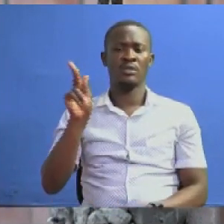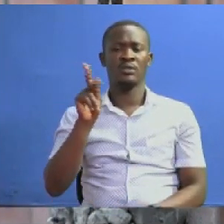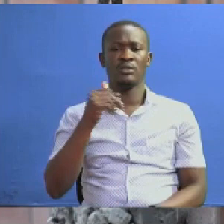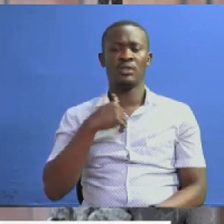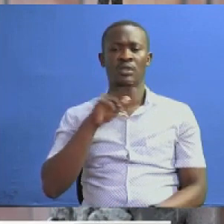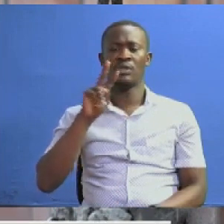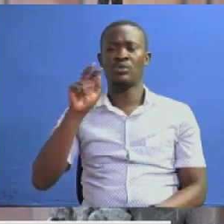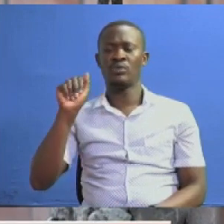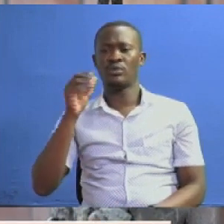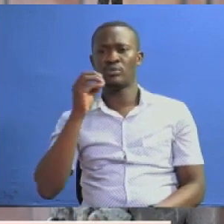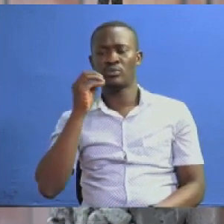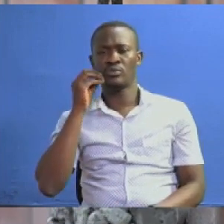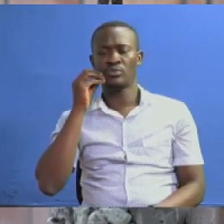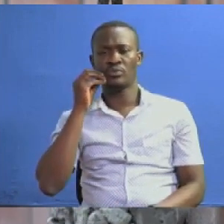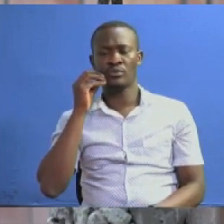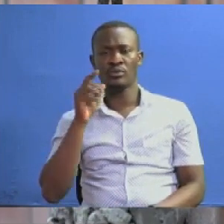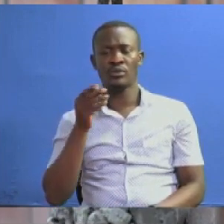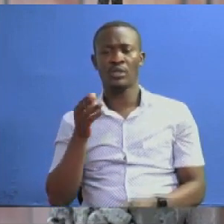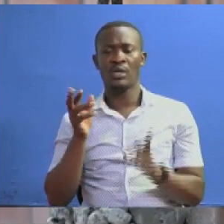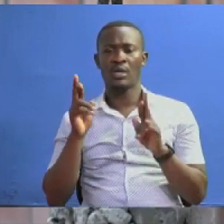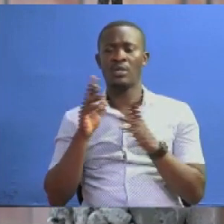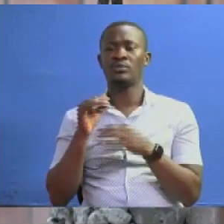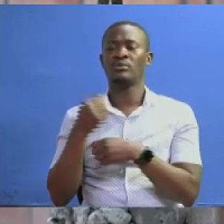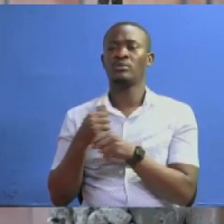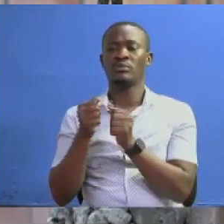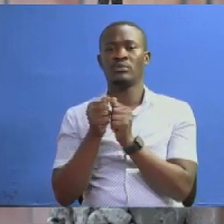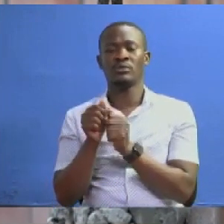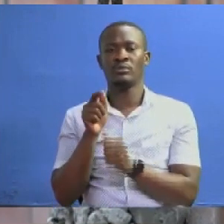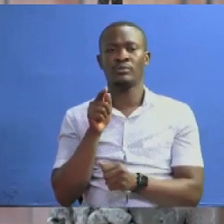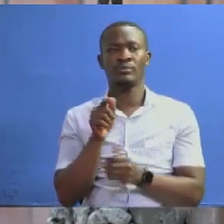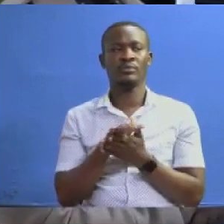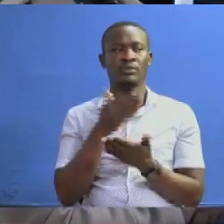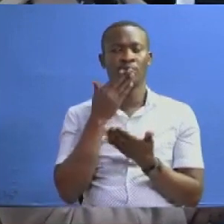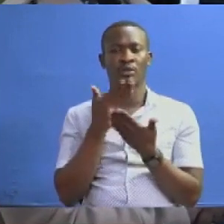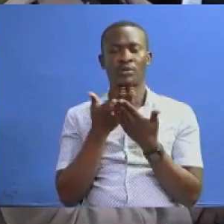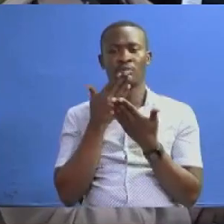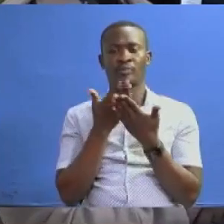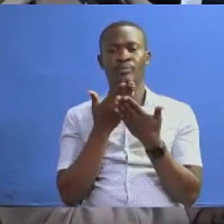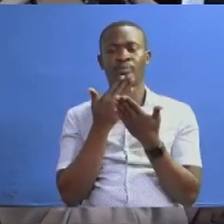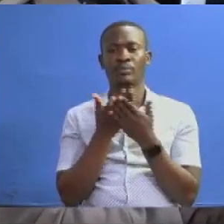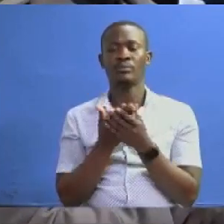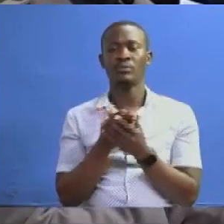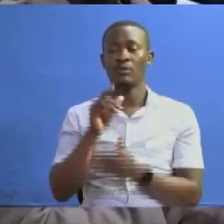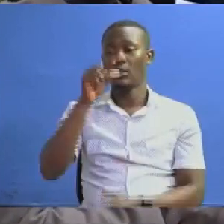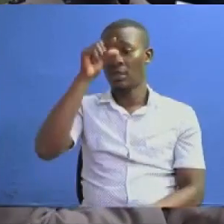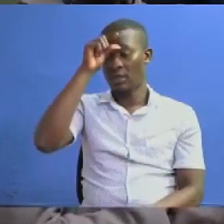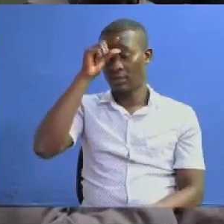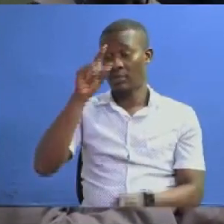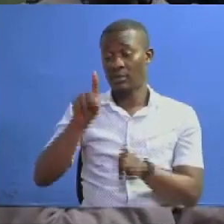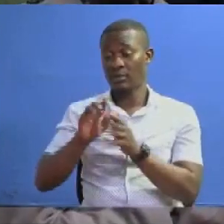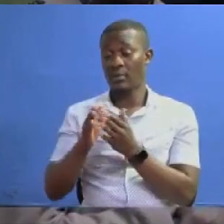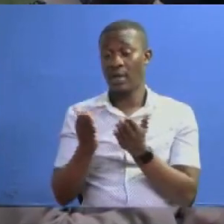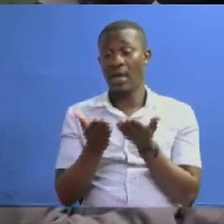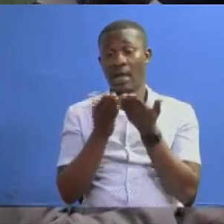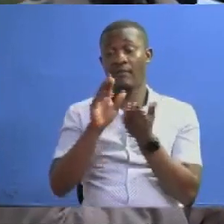UN Habitat is here ready to work together with you. So thank you so much. The government of Kenya has urged the